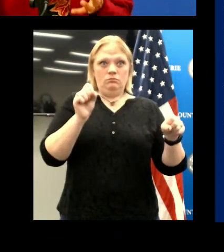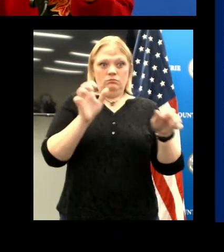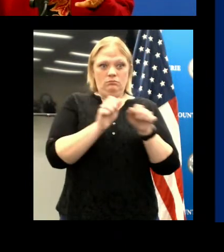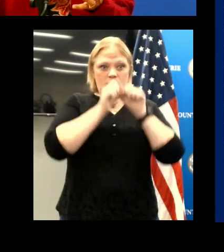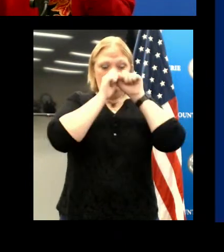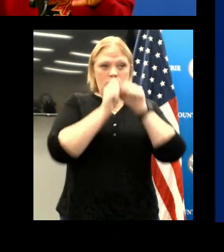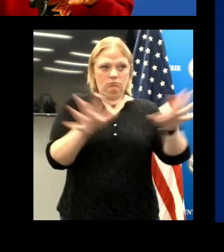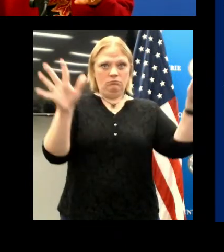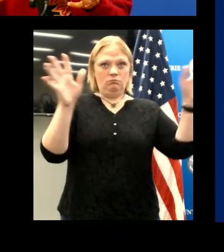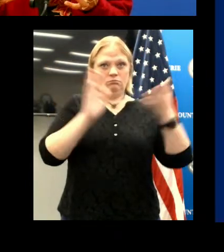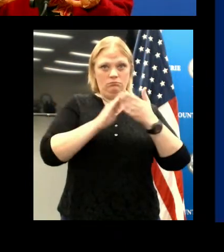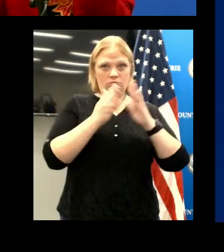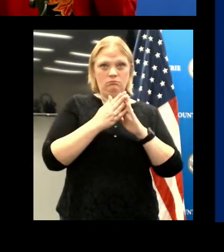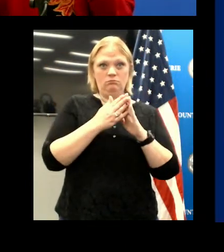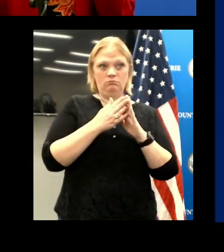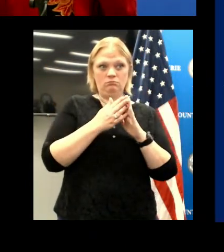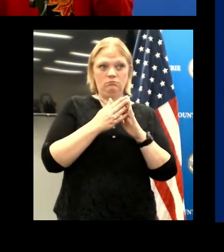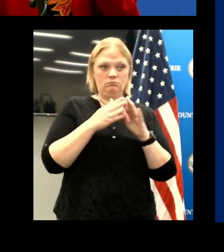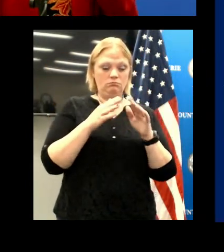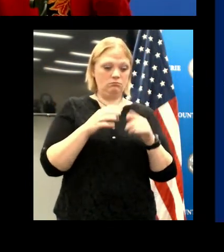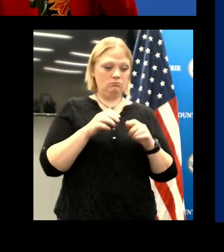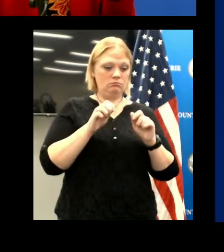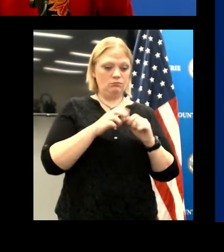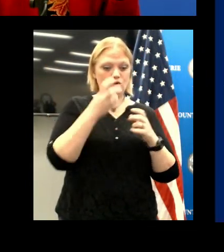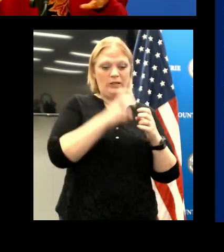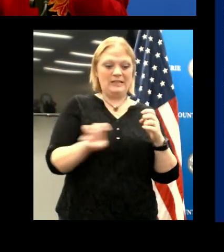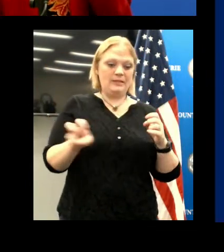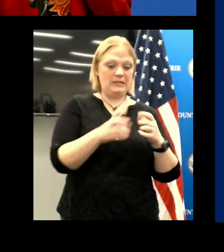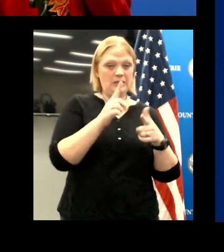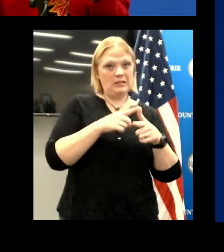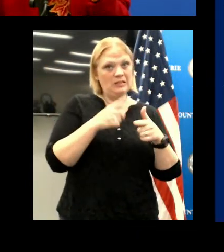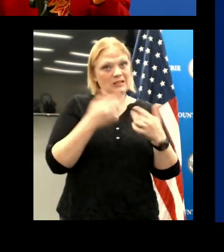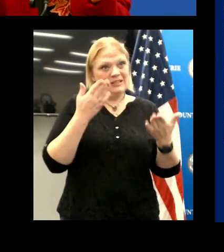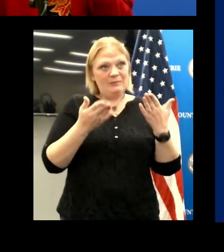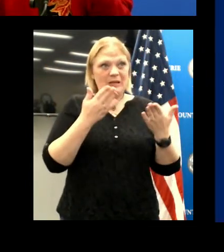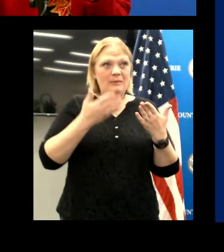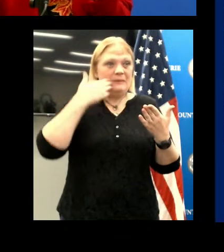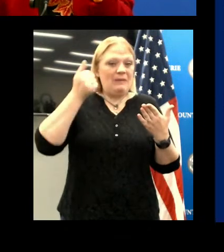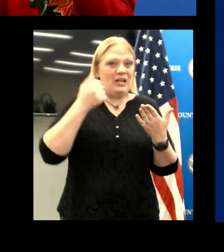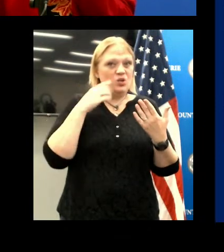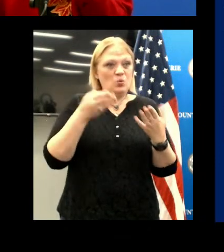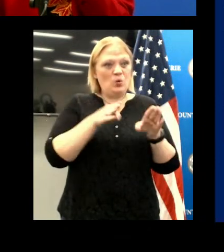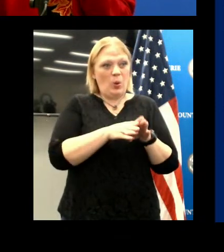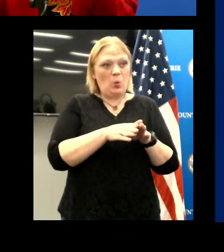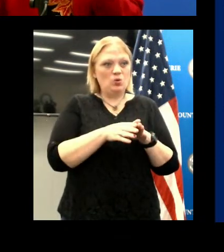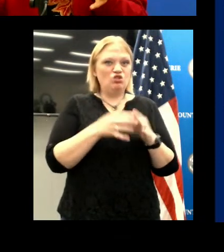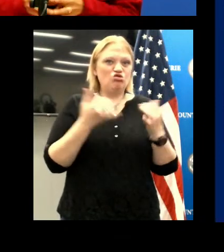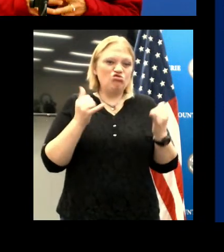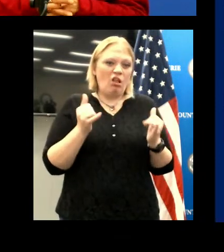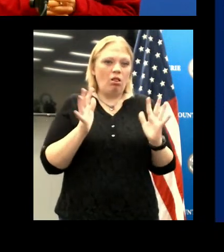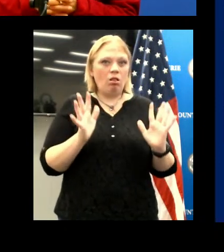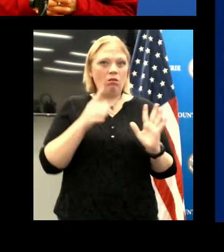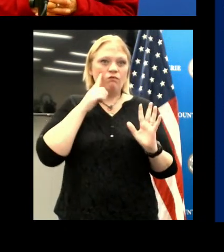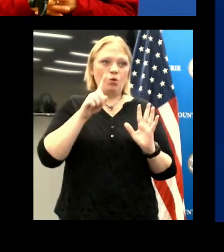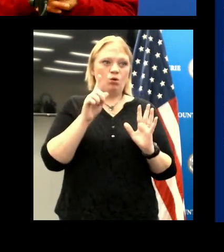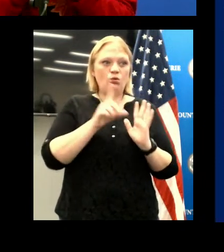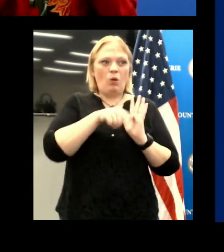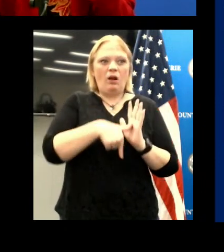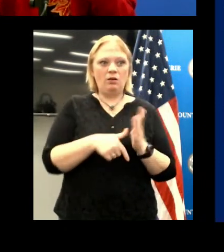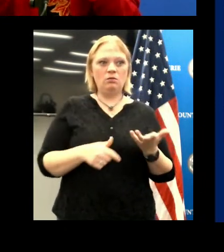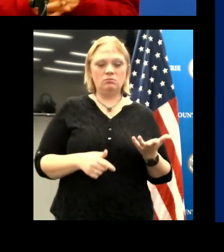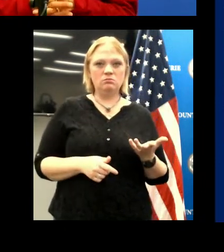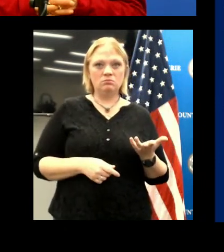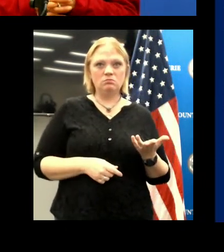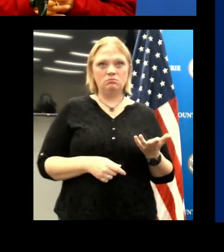is community transmission, it may be prudent to close things down, chill things out for a little while,